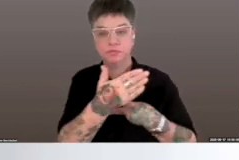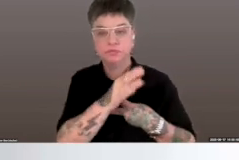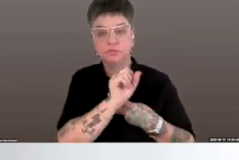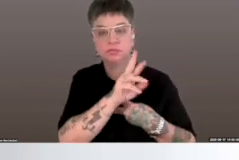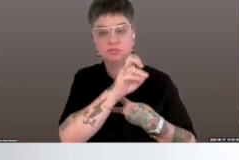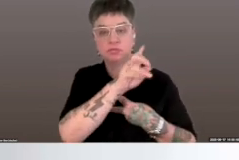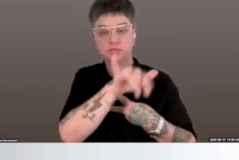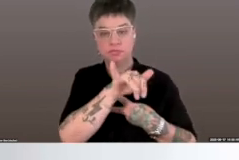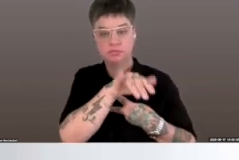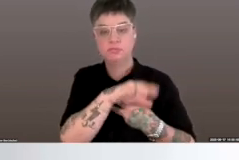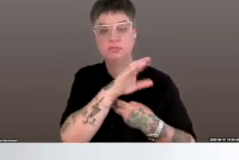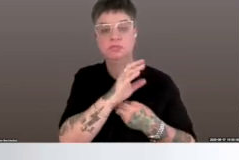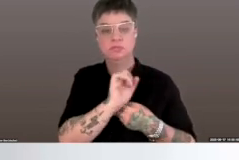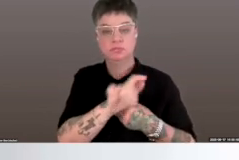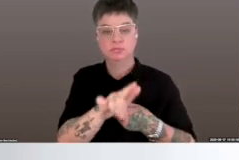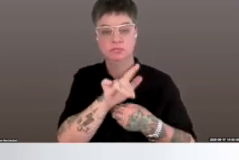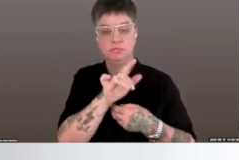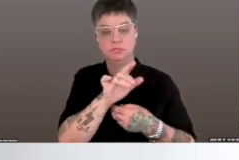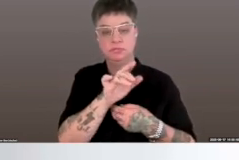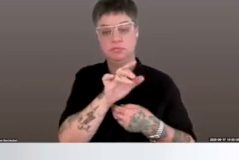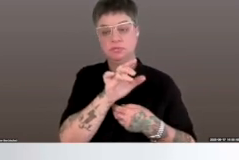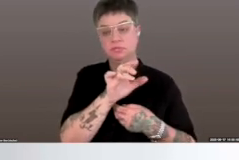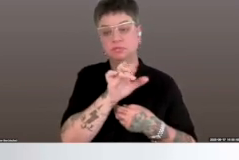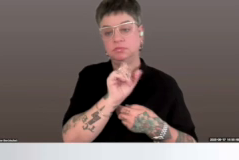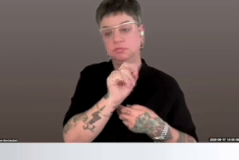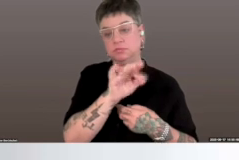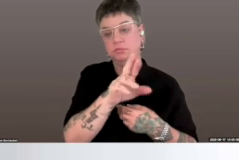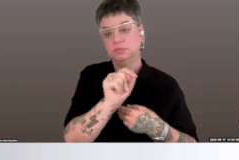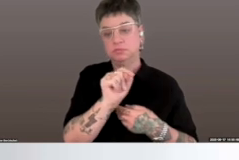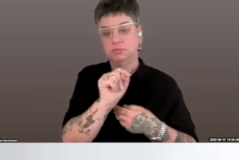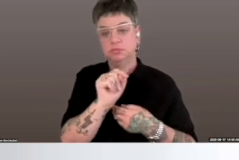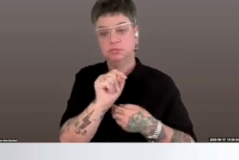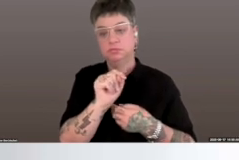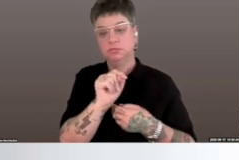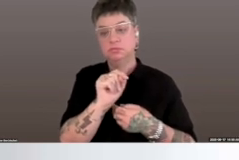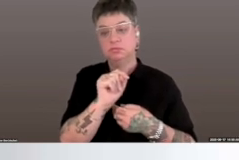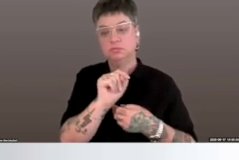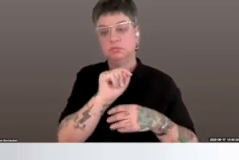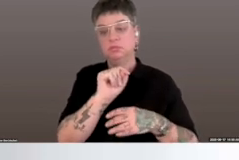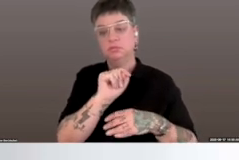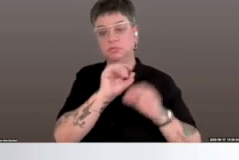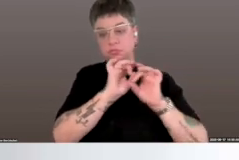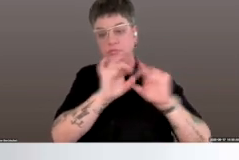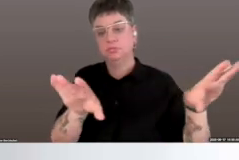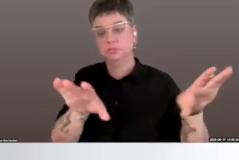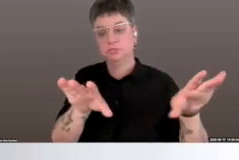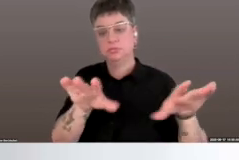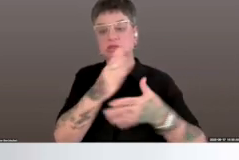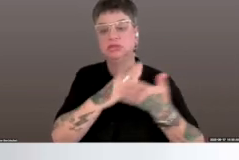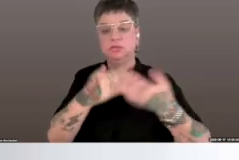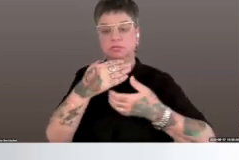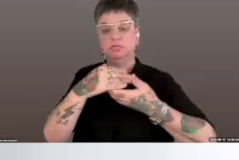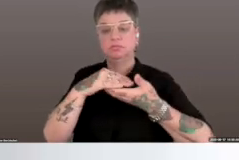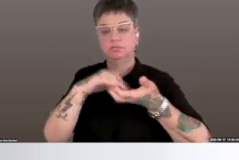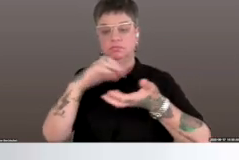CalSTART sent out to folks that had vouchers for um, particularly some of the manufacturers that were doing fuel